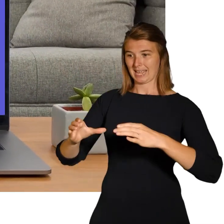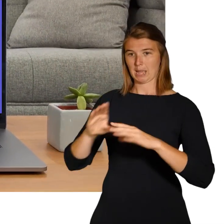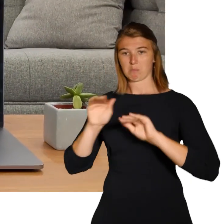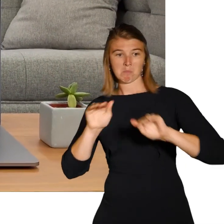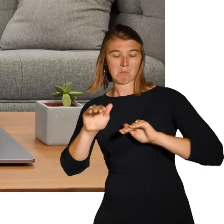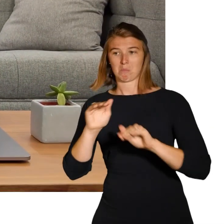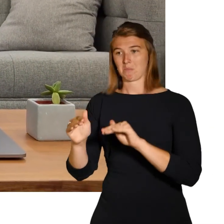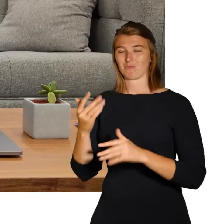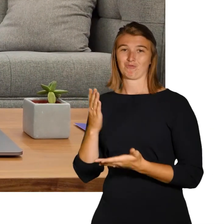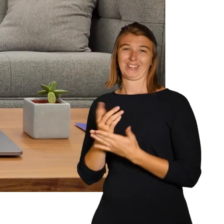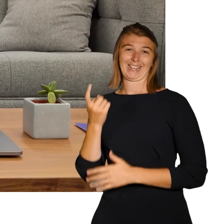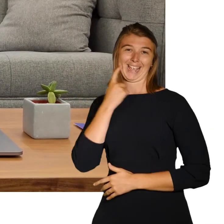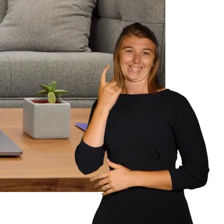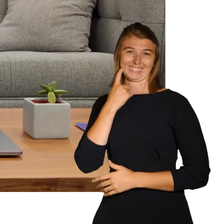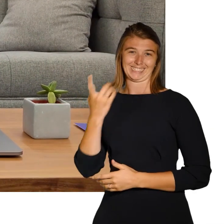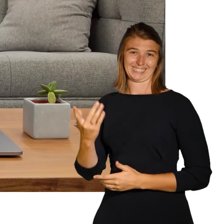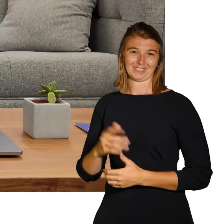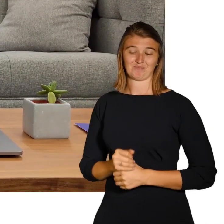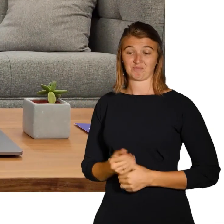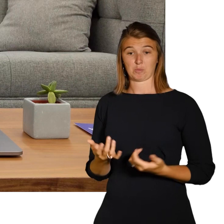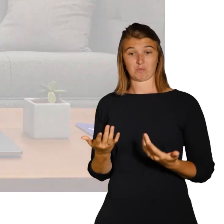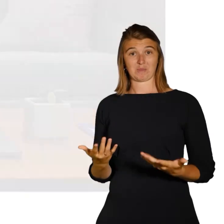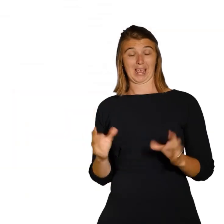never been easier. That's it for